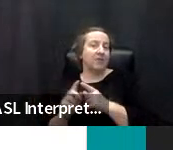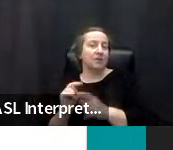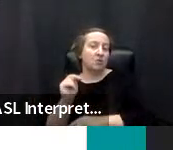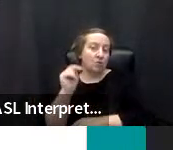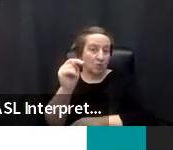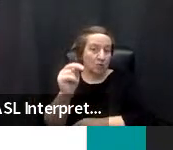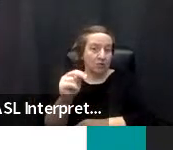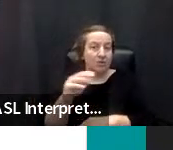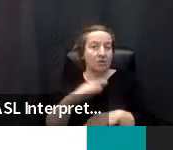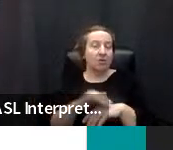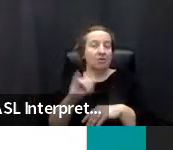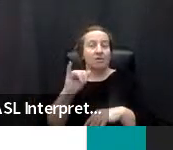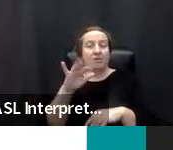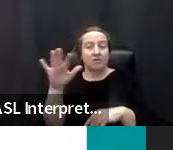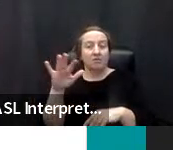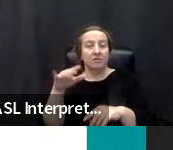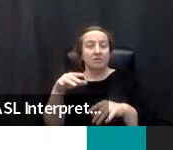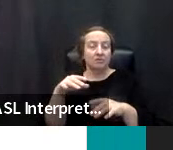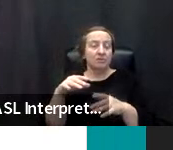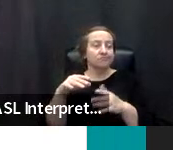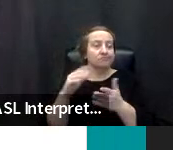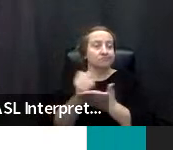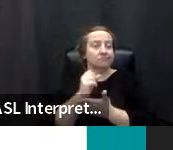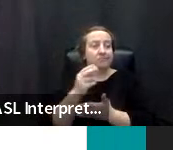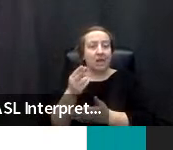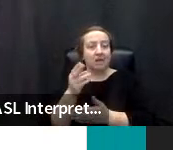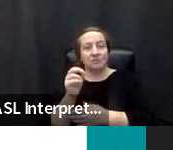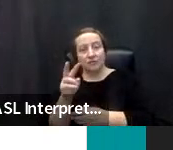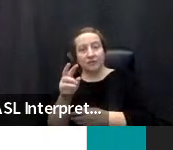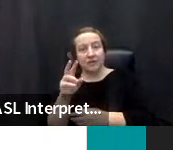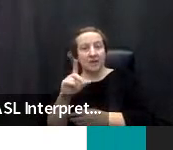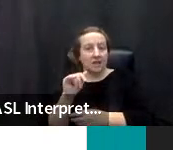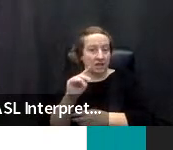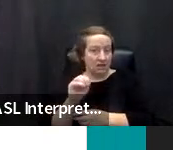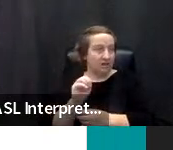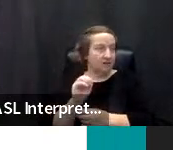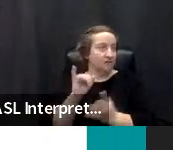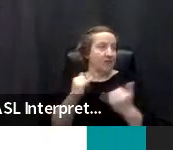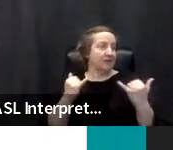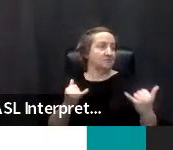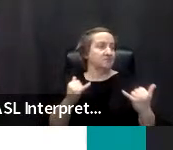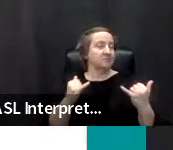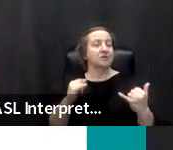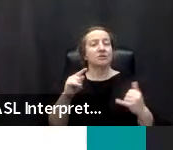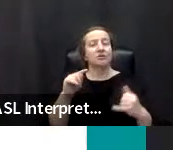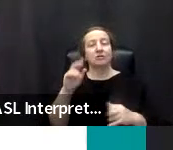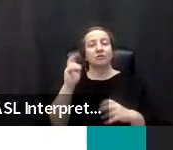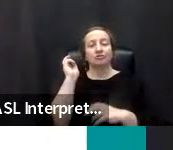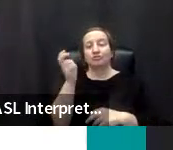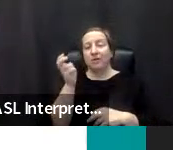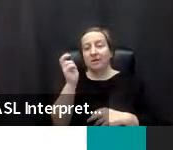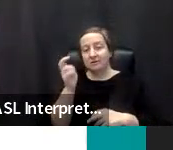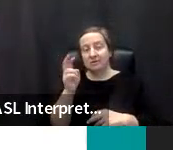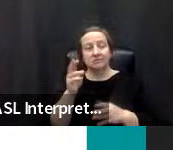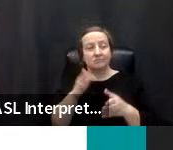northbound on I-5 to take advantage of the HOV lane. So that's current kind of transit routing. Next